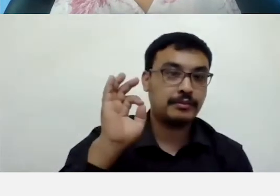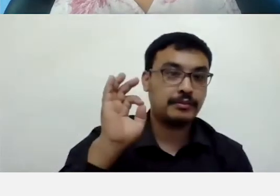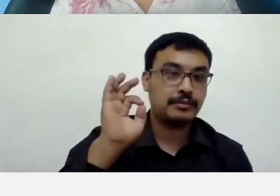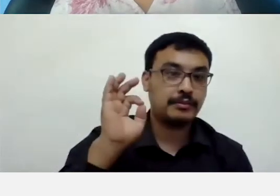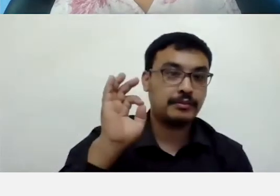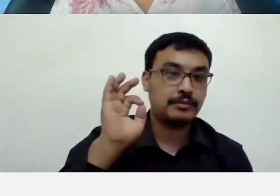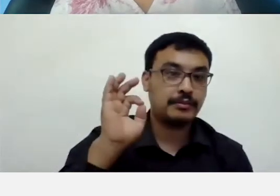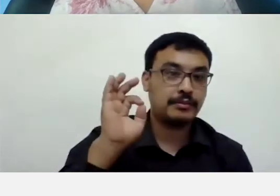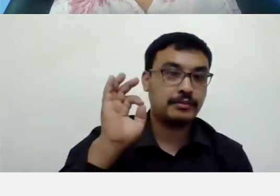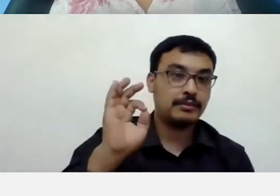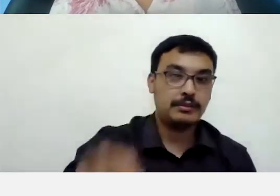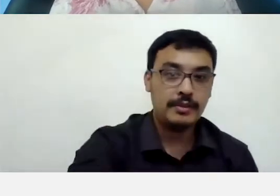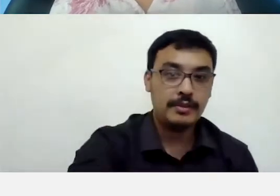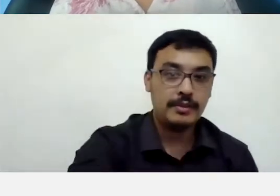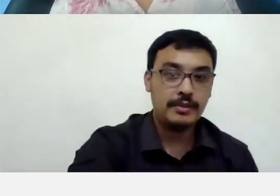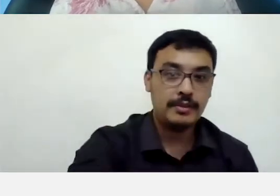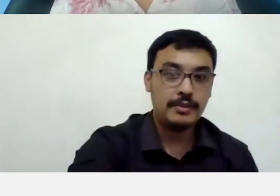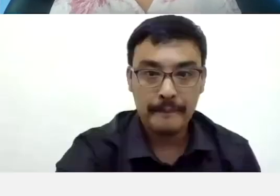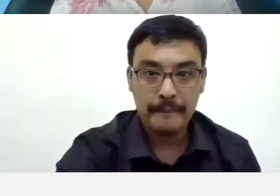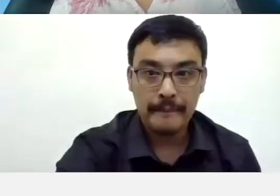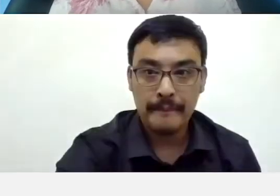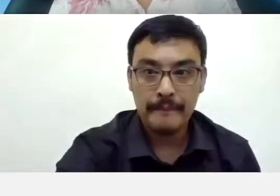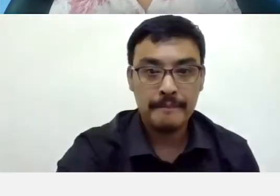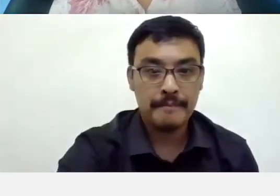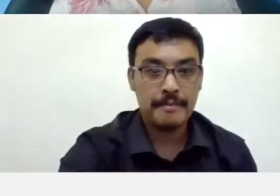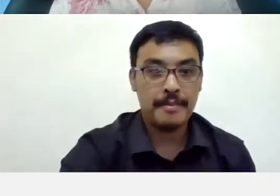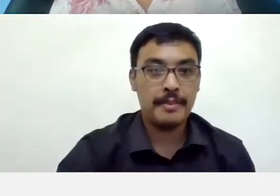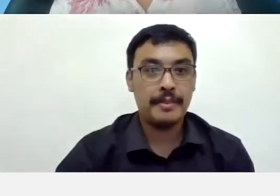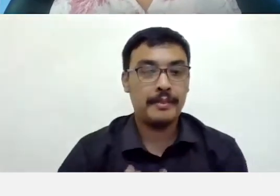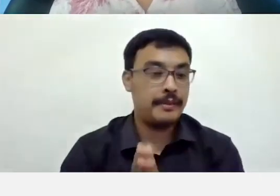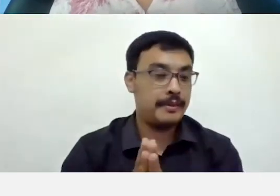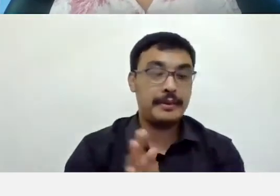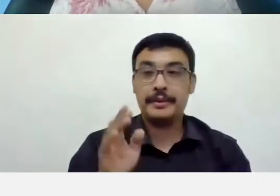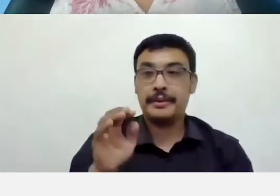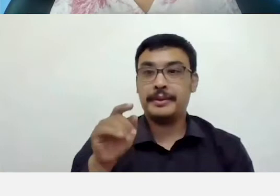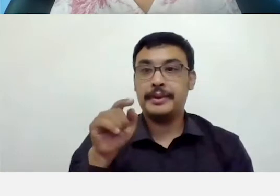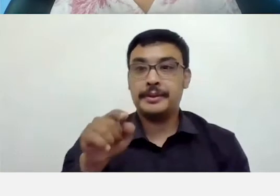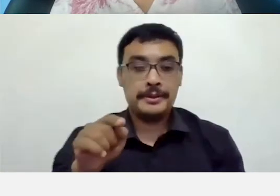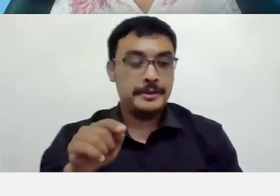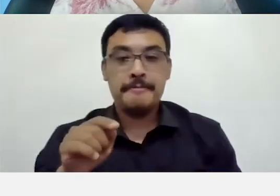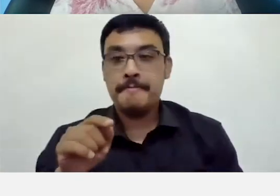total population is 81,000. So most of